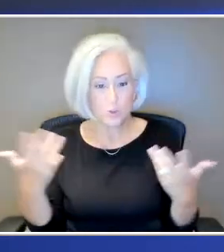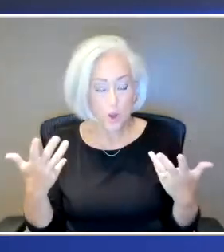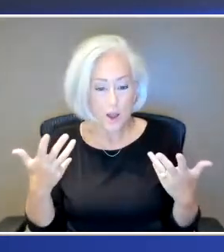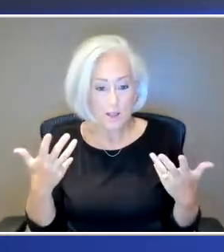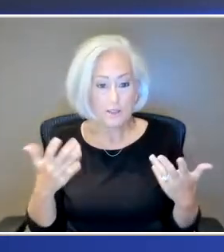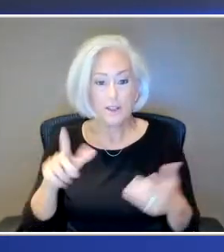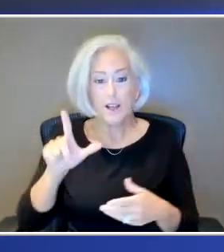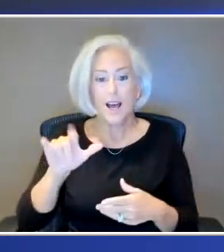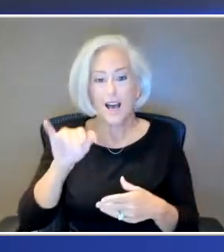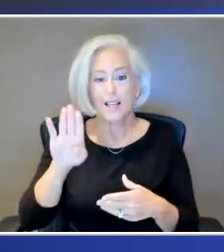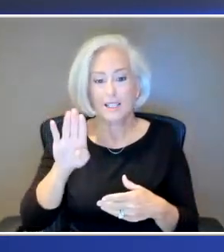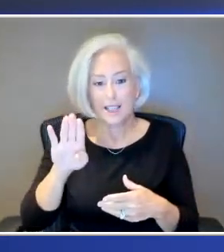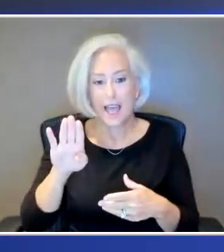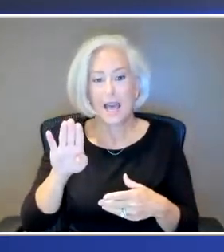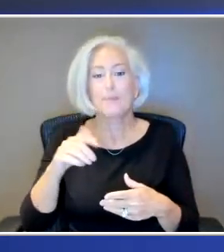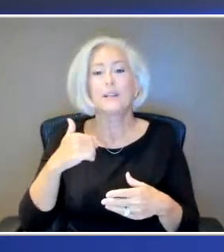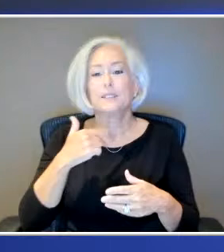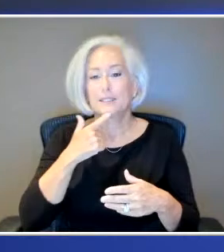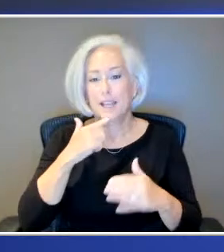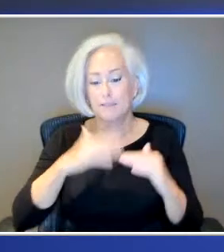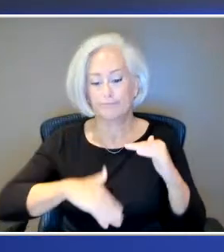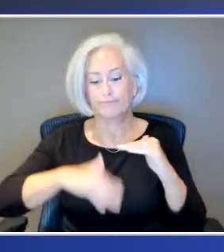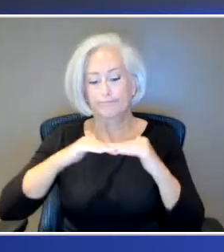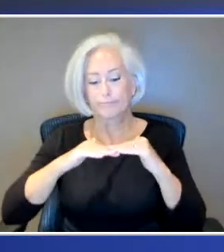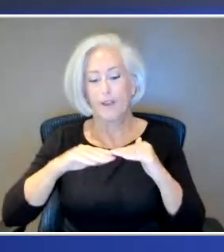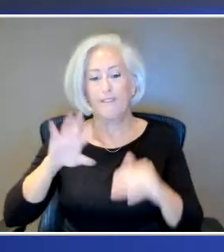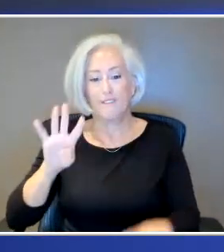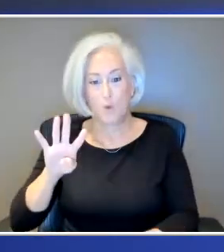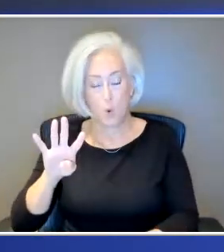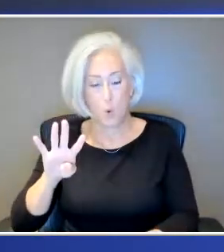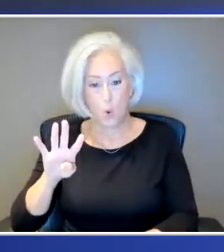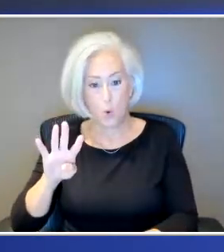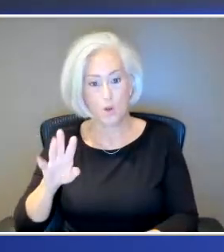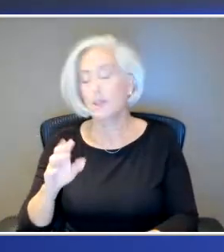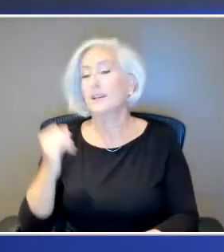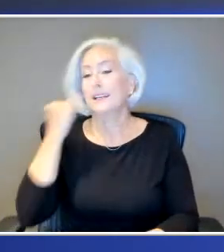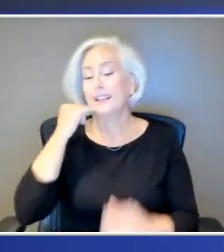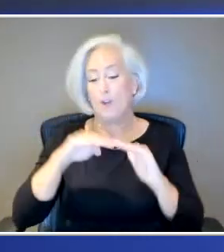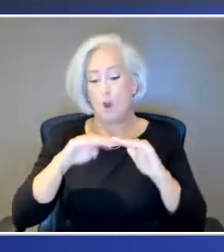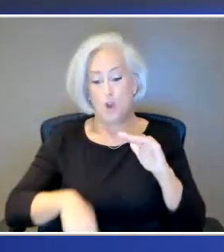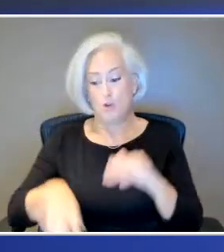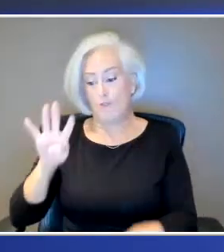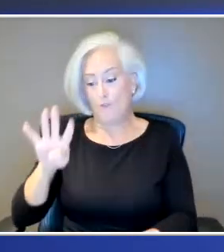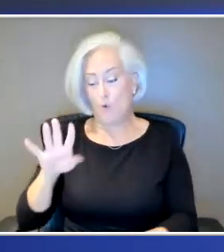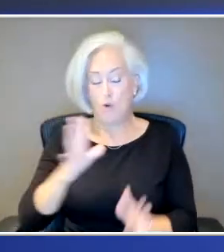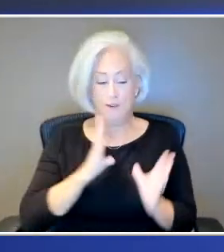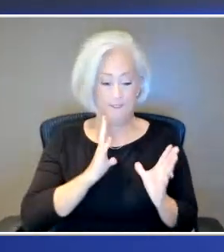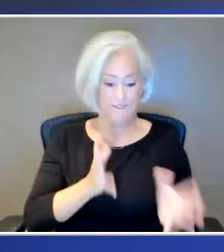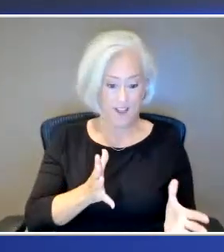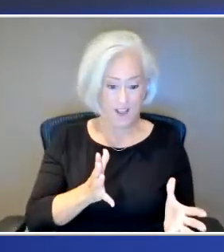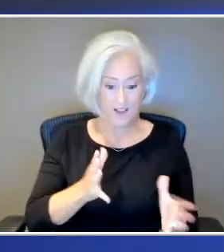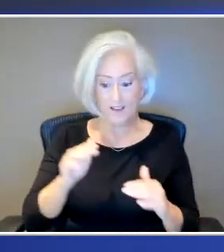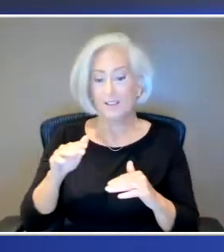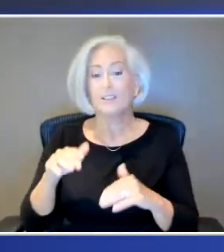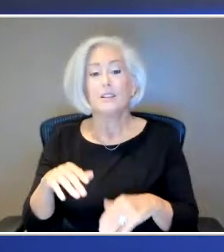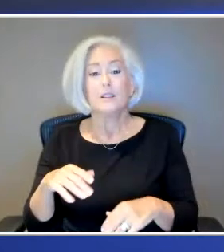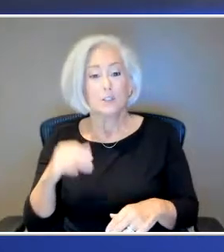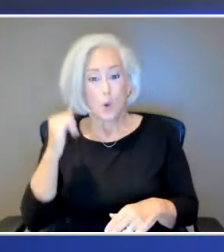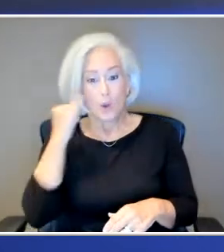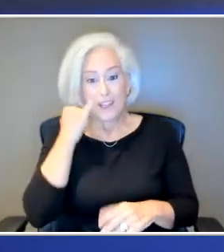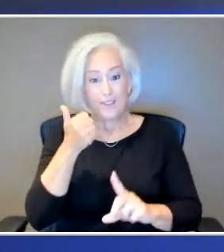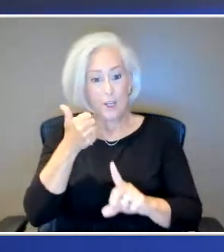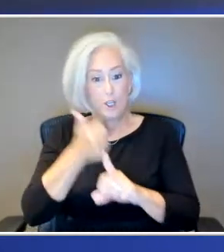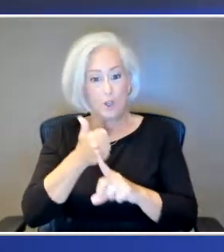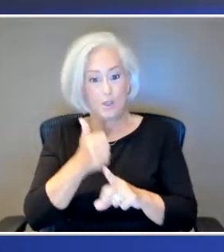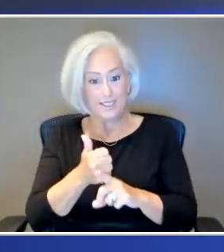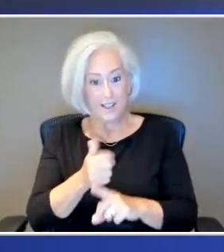threshold at 4, where if you're under 4, you're fine. If you're over 4, you're not. And the reality is if you're 40 and your PSA is 3, that's a real